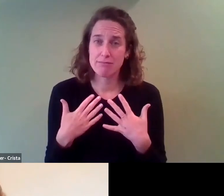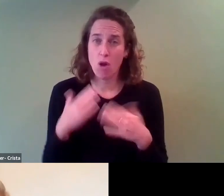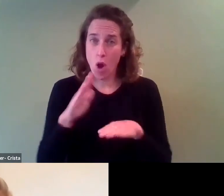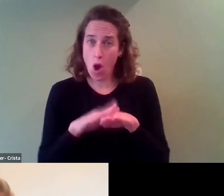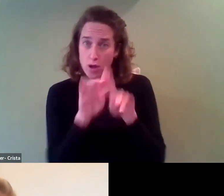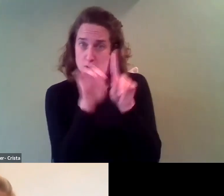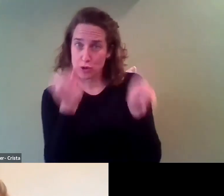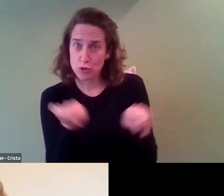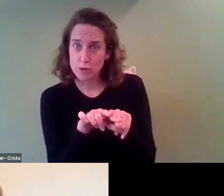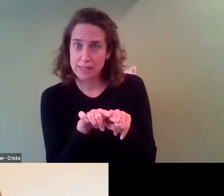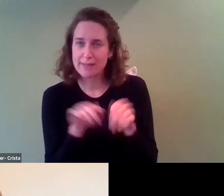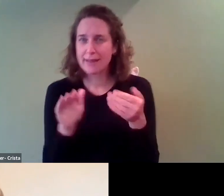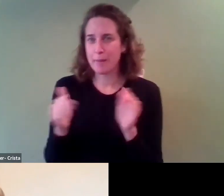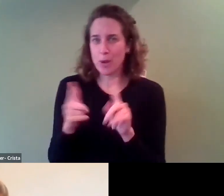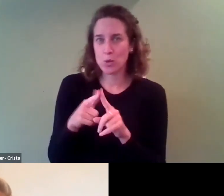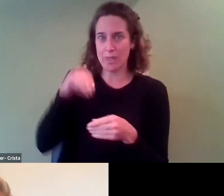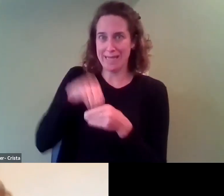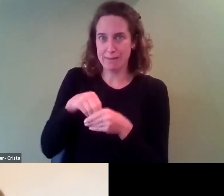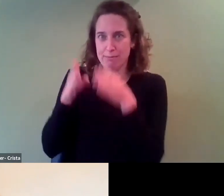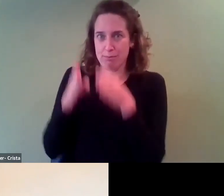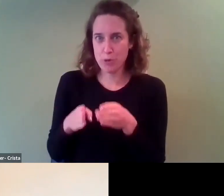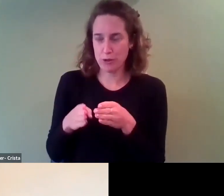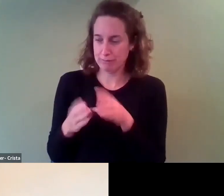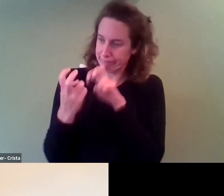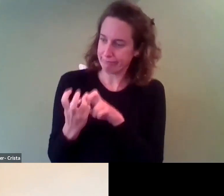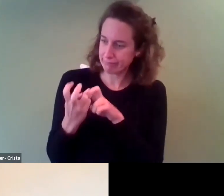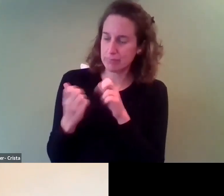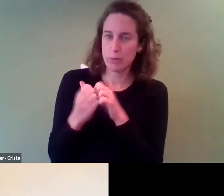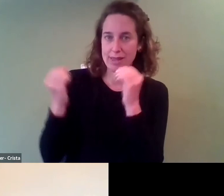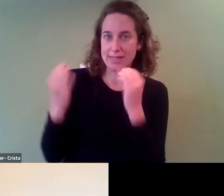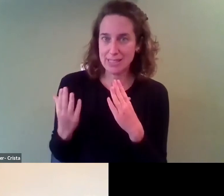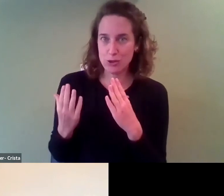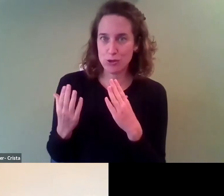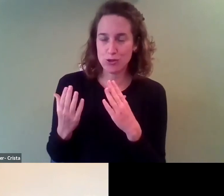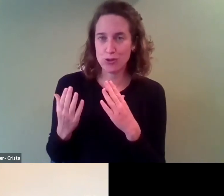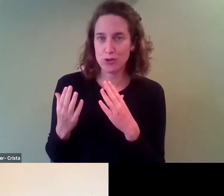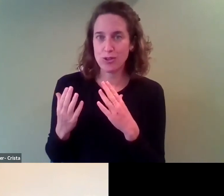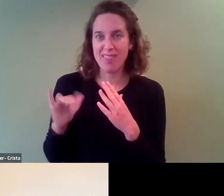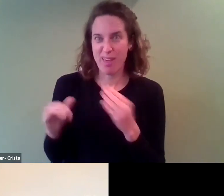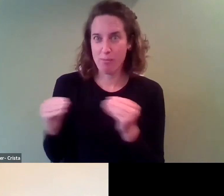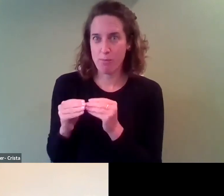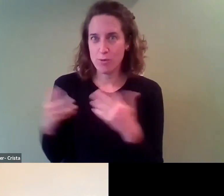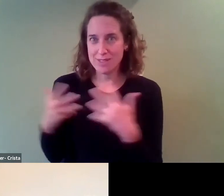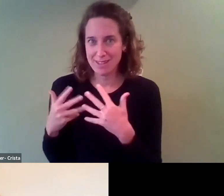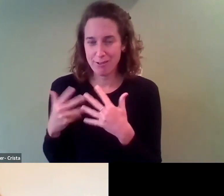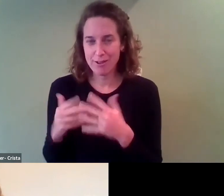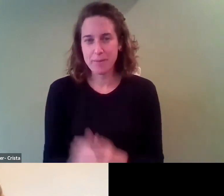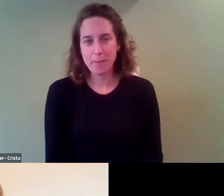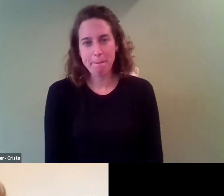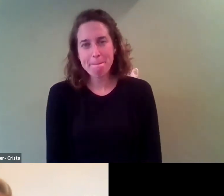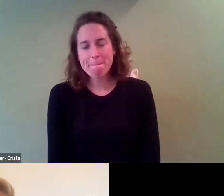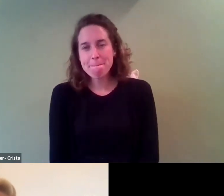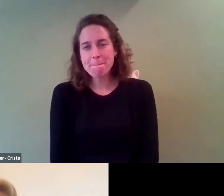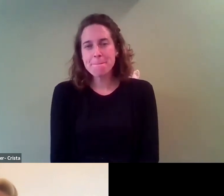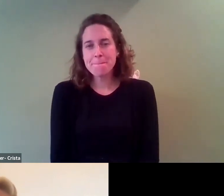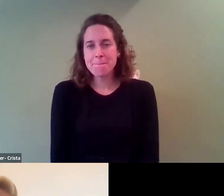the teacher's office, right? So I think that's a really important thing. I don't think